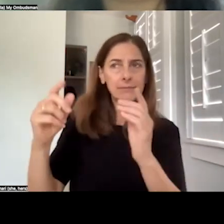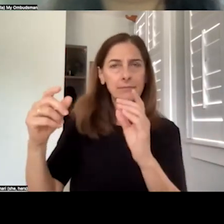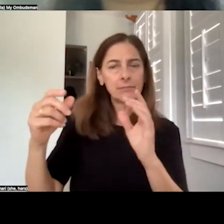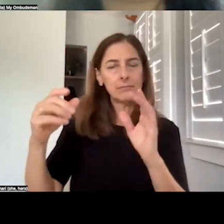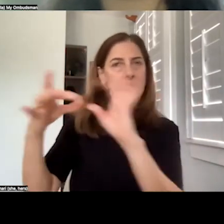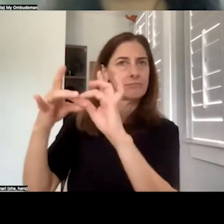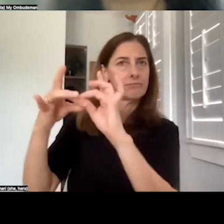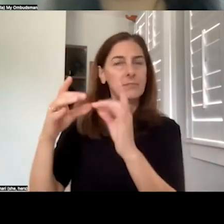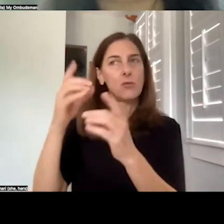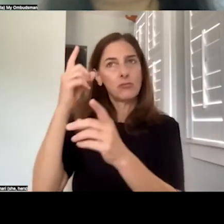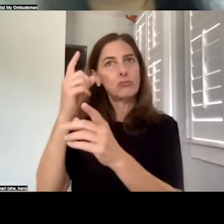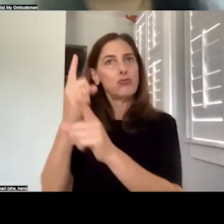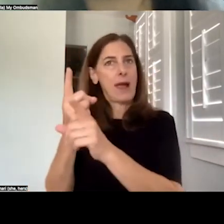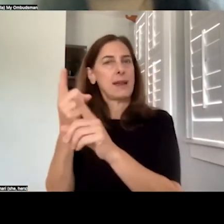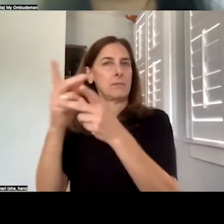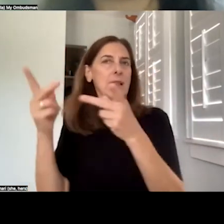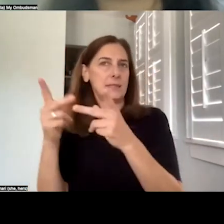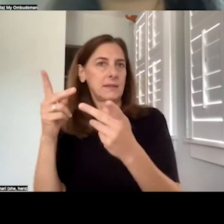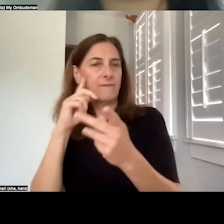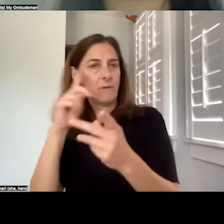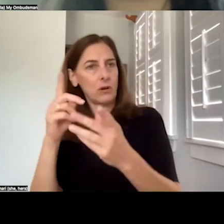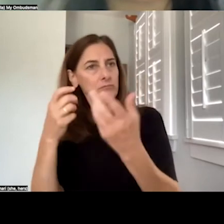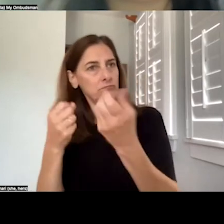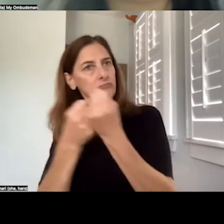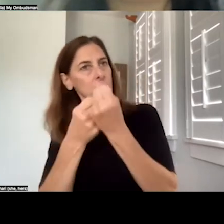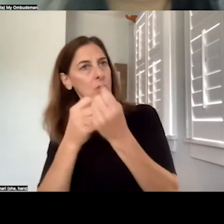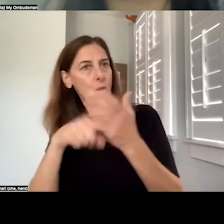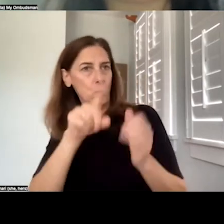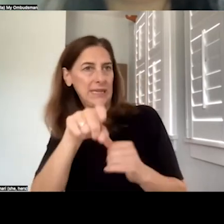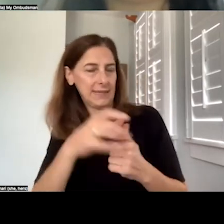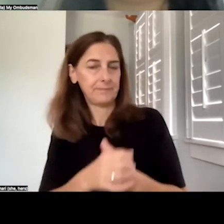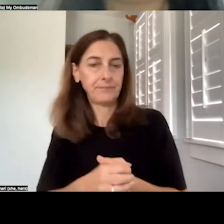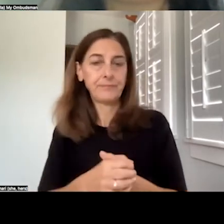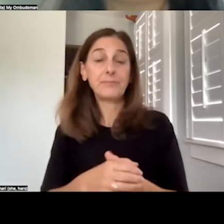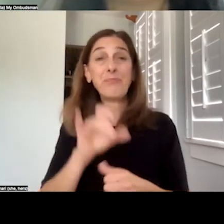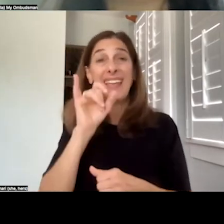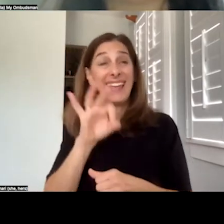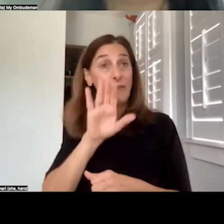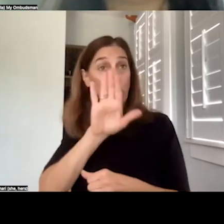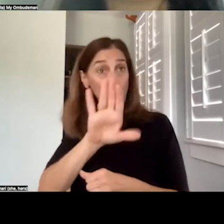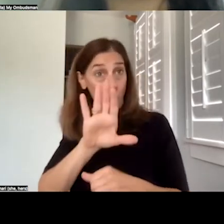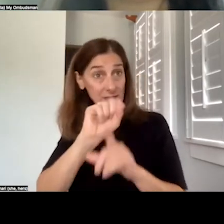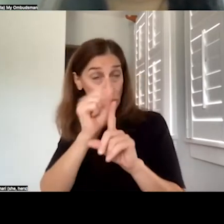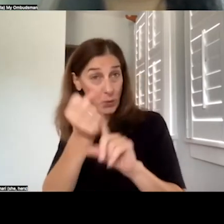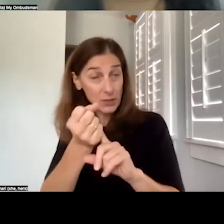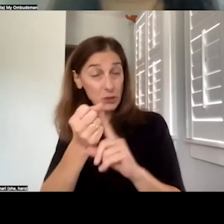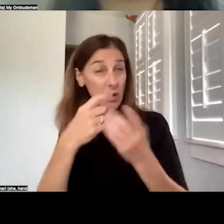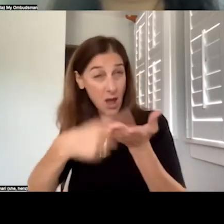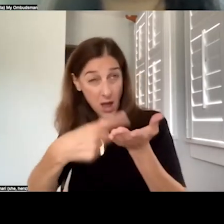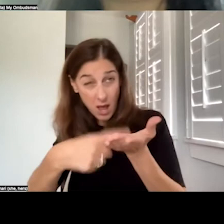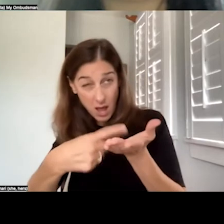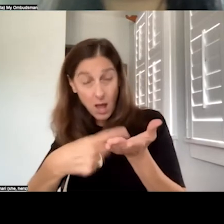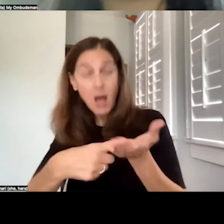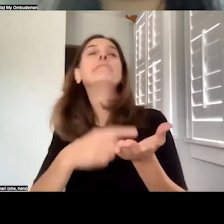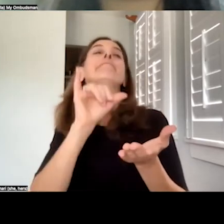then that my ombudsman can help with, then your case will be assigned to an ombudsman who will then be really the person that you'll be